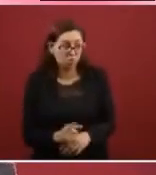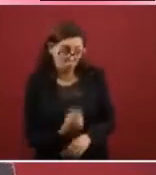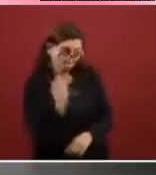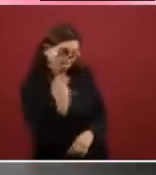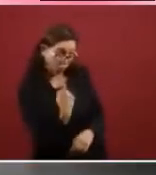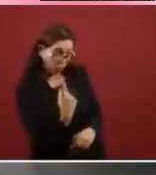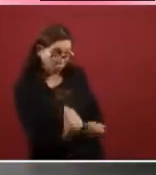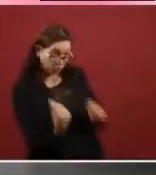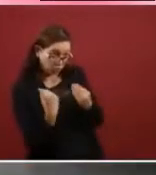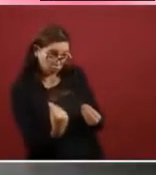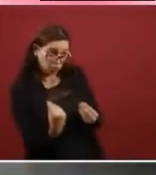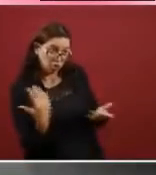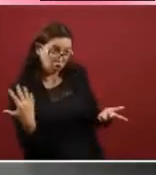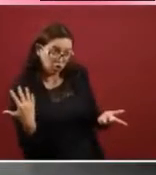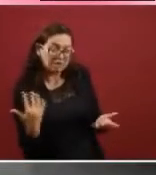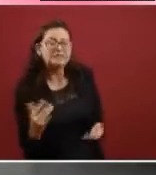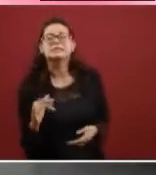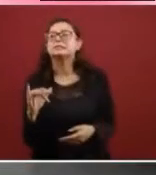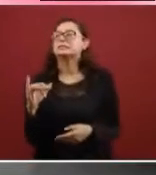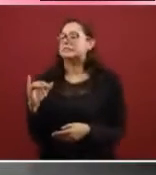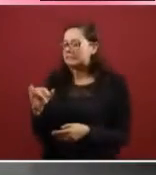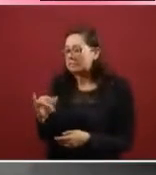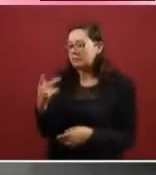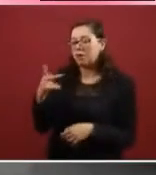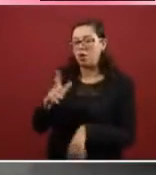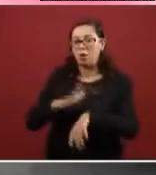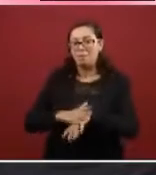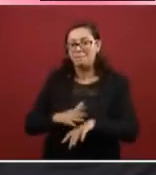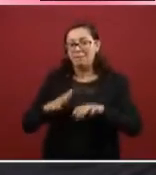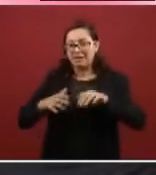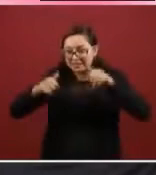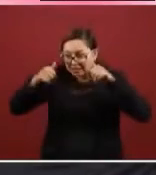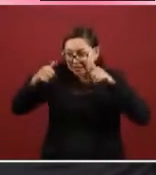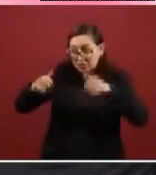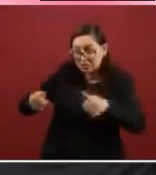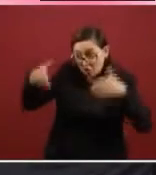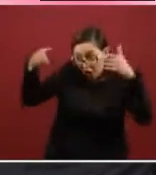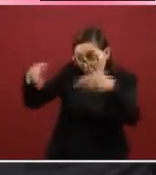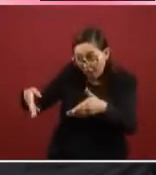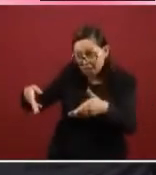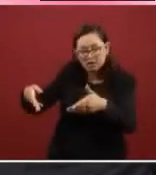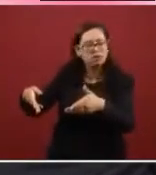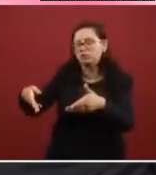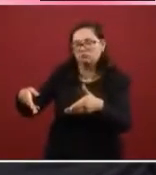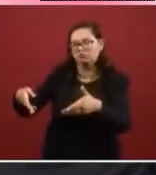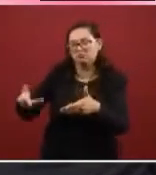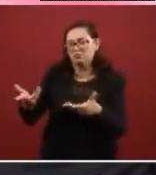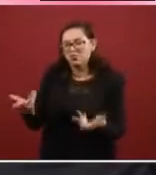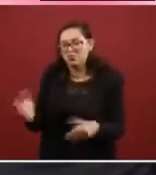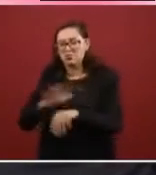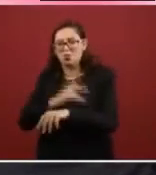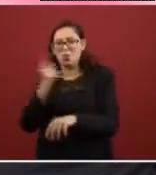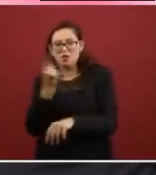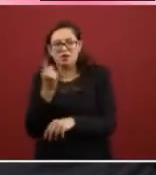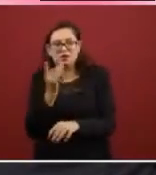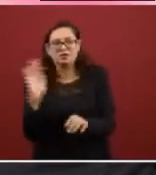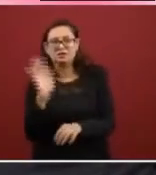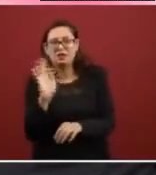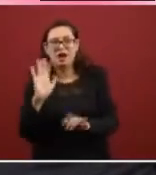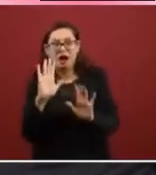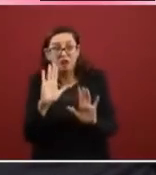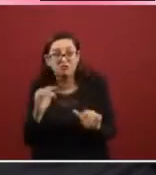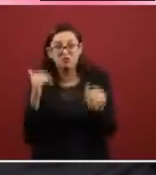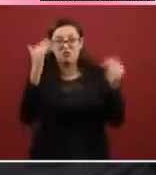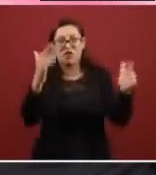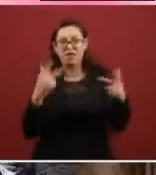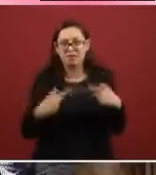pero no. Lo que quiero decir es que nuestro esfuerzo principal no es ahí. Nuestro esfuerzo principal son los mexicanos que pudieran ser objeto de esas deportaciones,